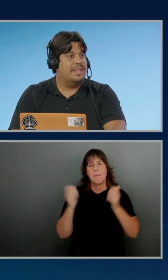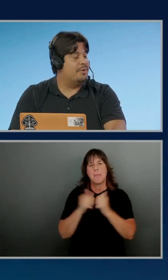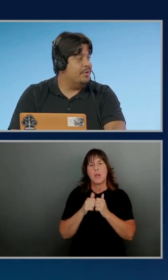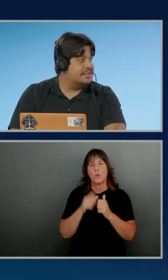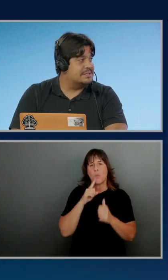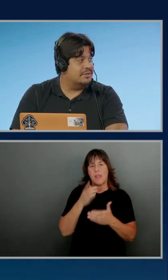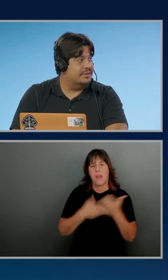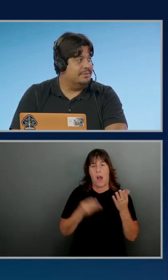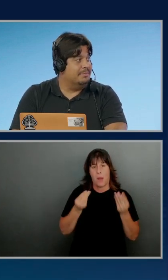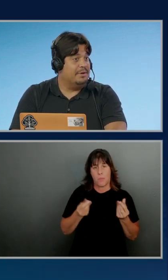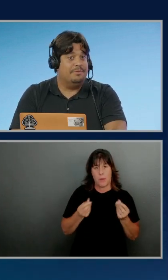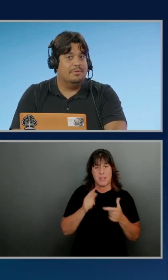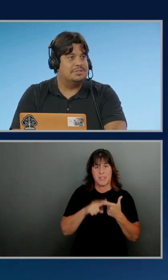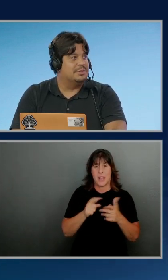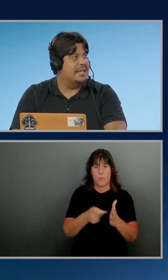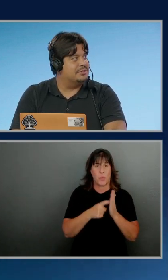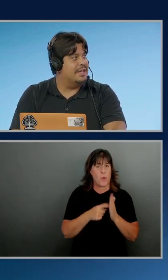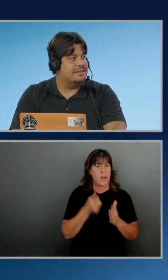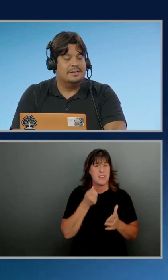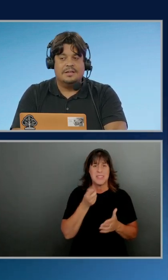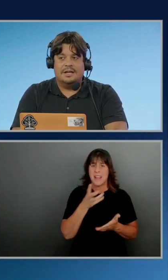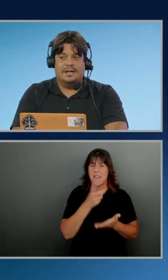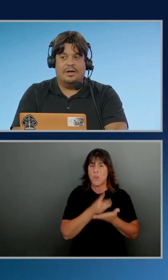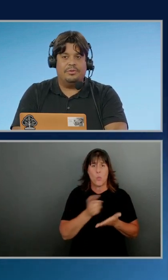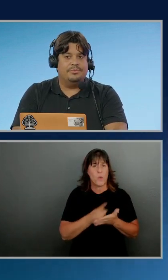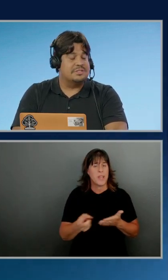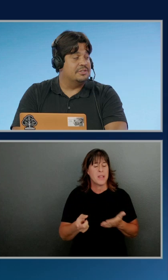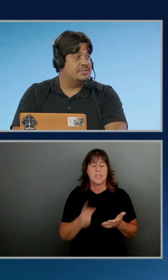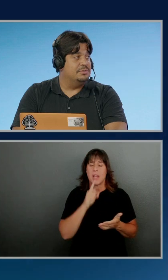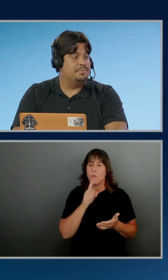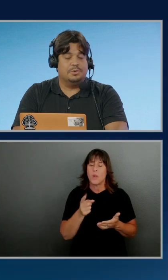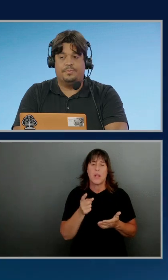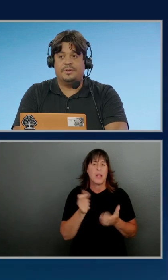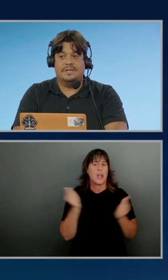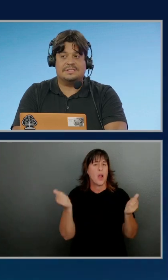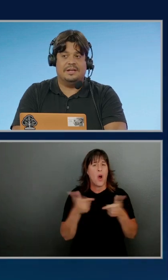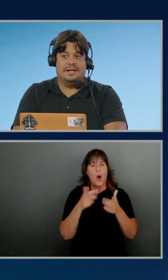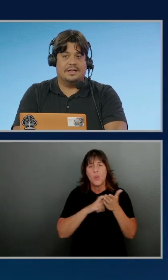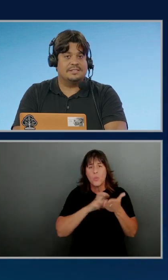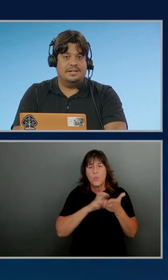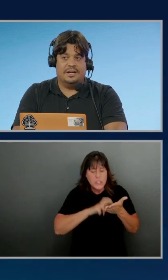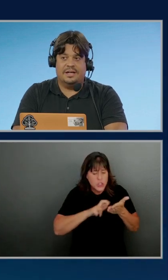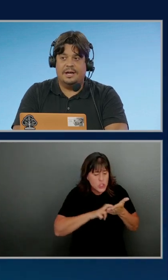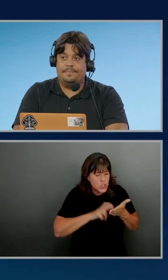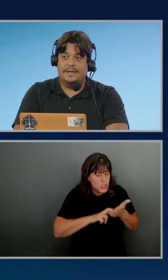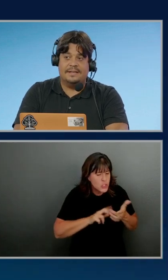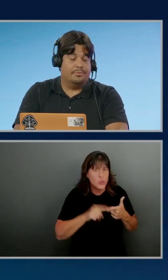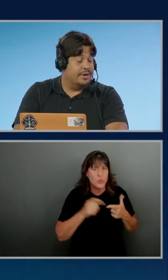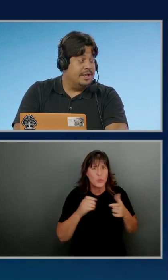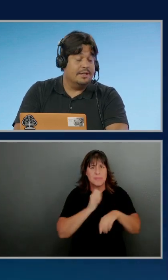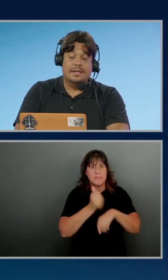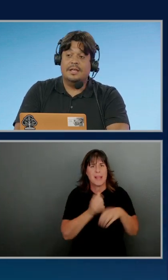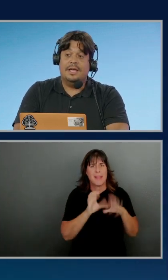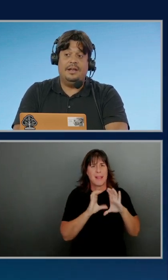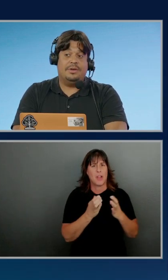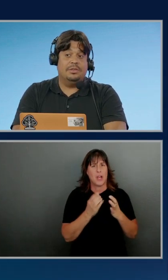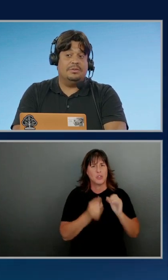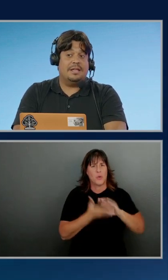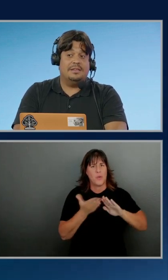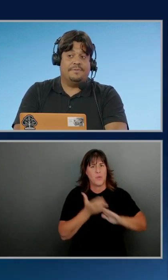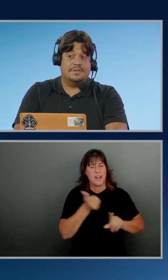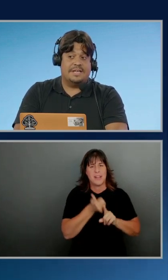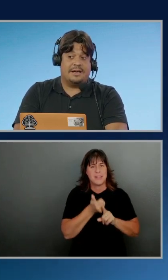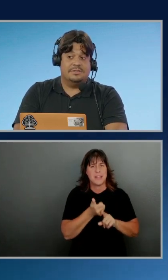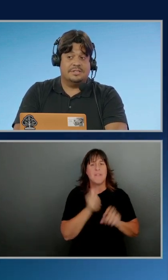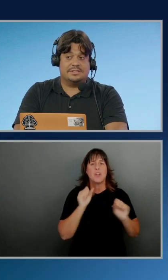that would take weeks or even months to get together all the research to put this cluster up and running. And you can do